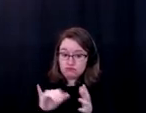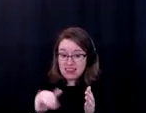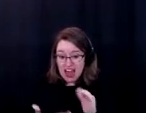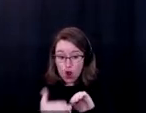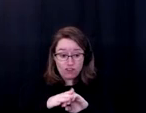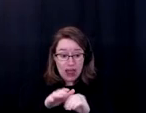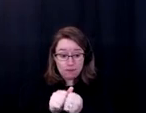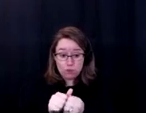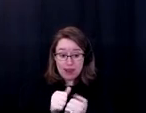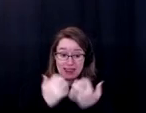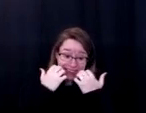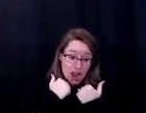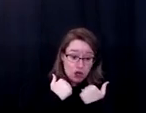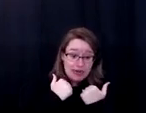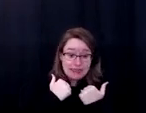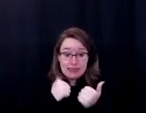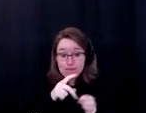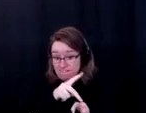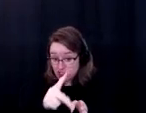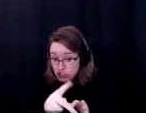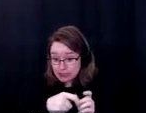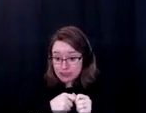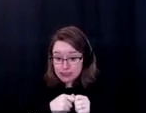caring profession box.